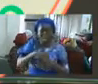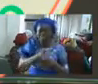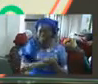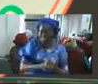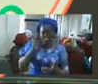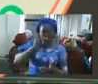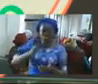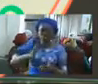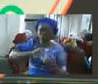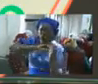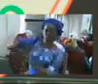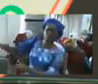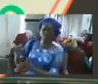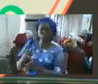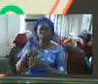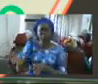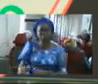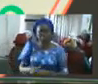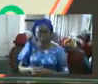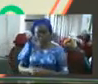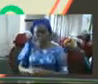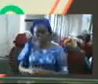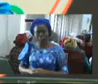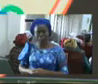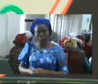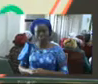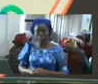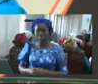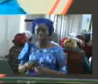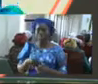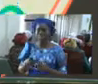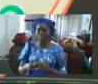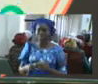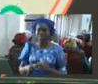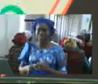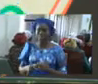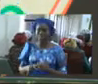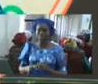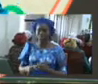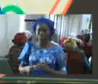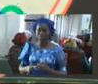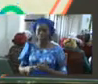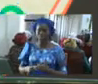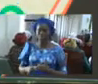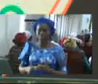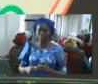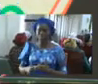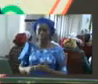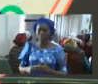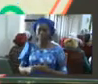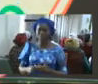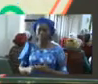And then he became thirsty. In the meantime, he had been boasting. Hey, look at me, big